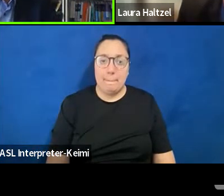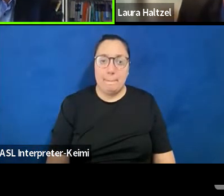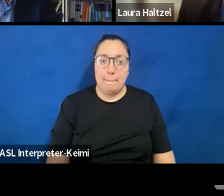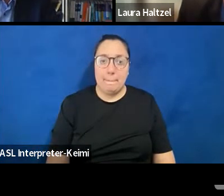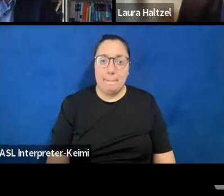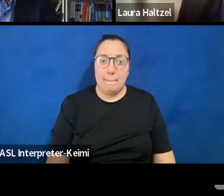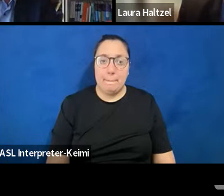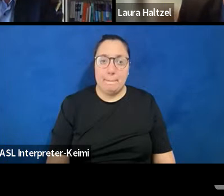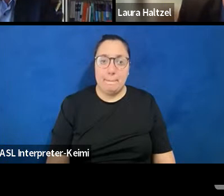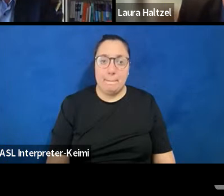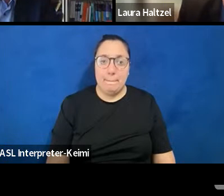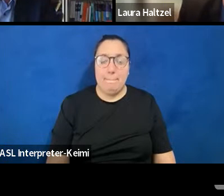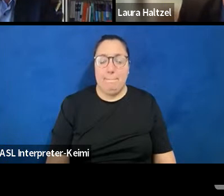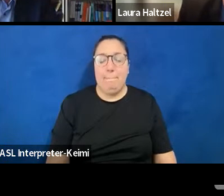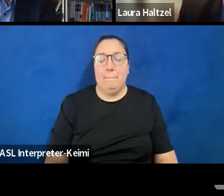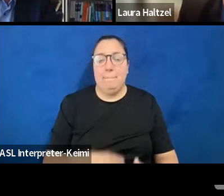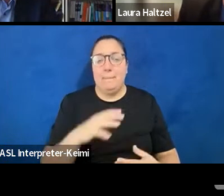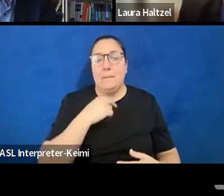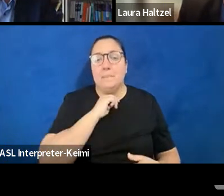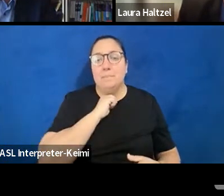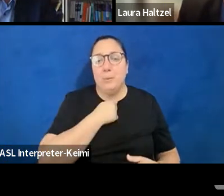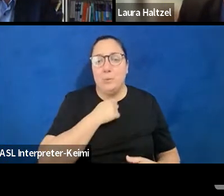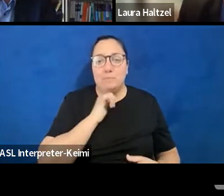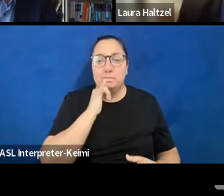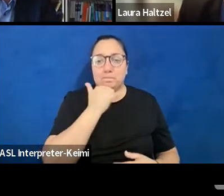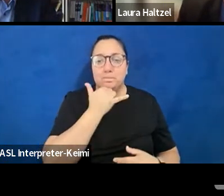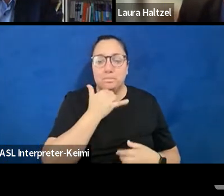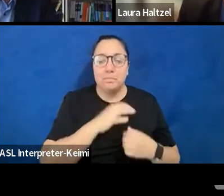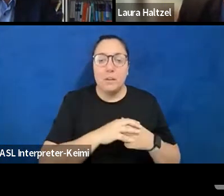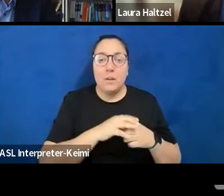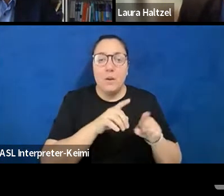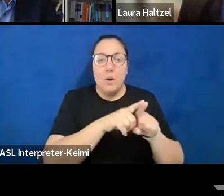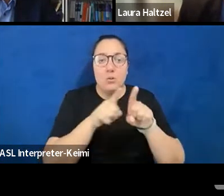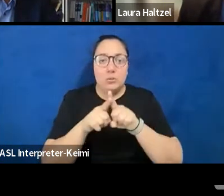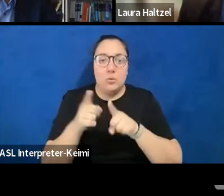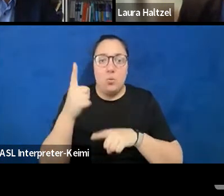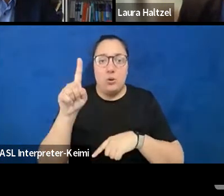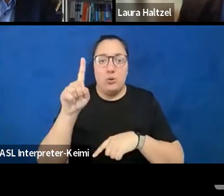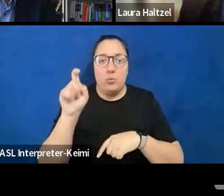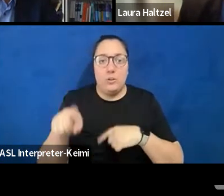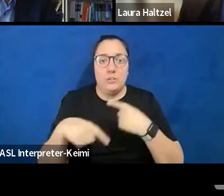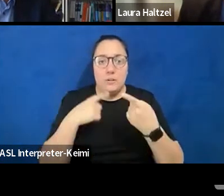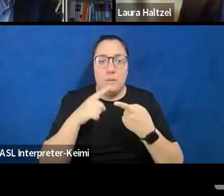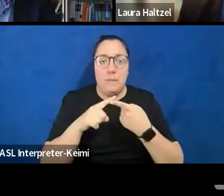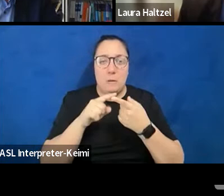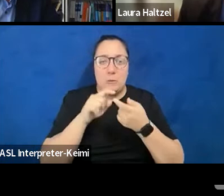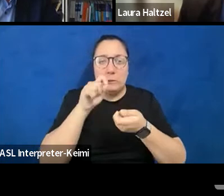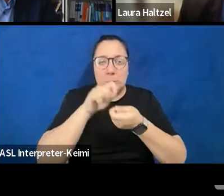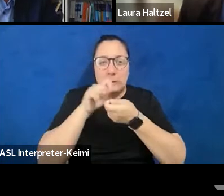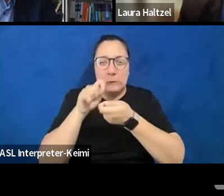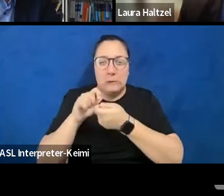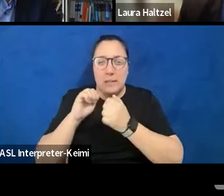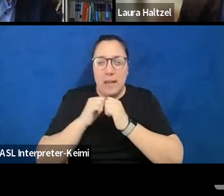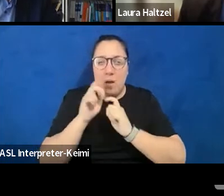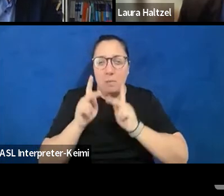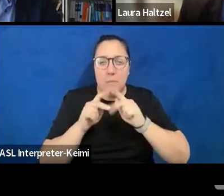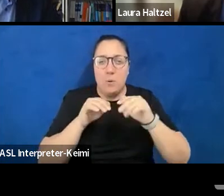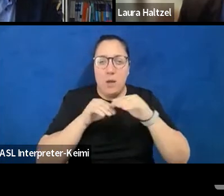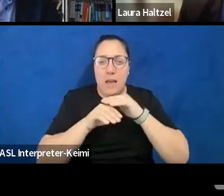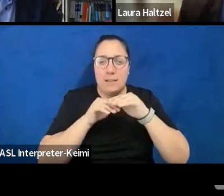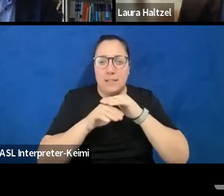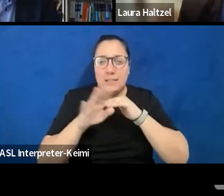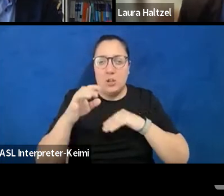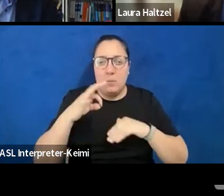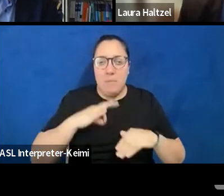You're on mute, Dylan. Oh, thank you, Jason. We also got a question about sort of the nitty-gritty of how people access benefits.